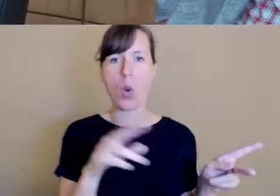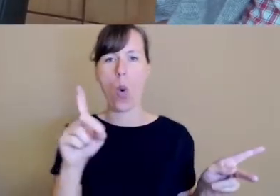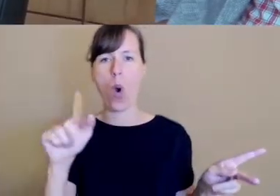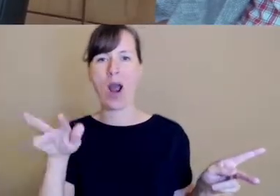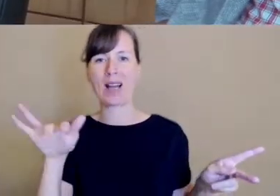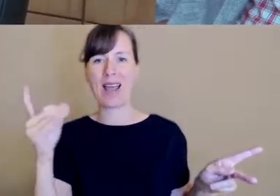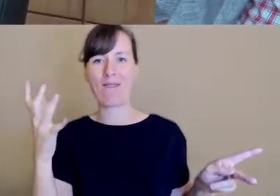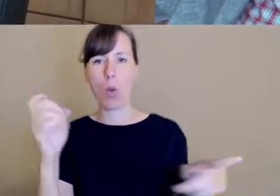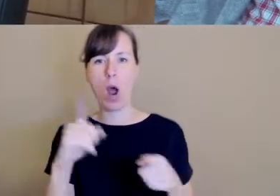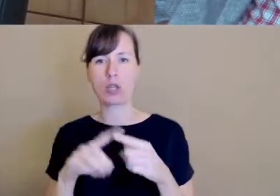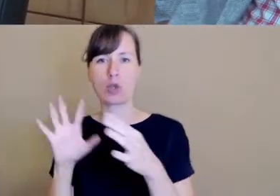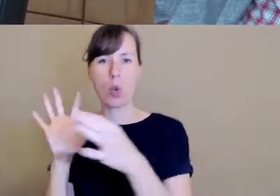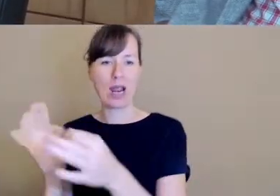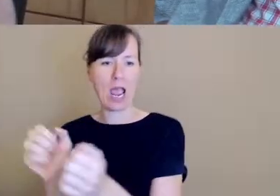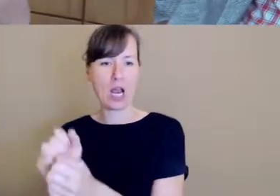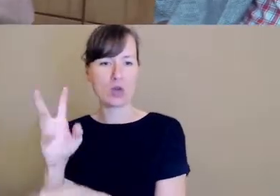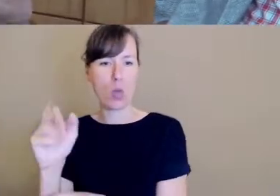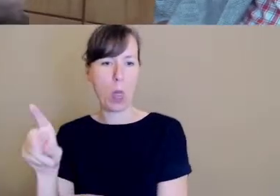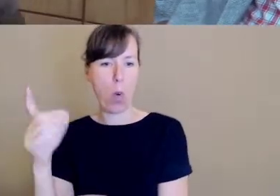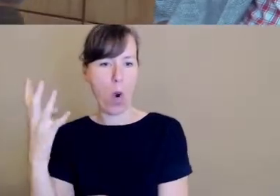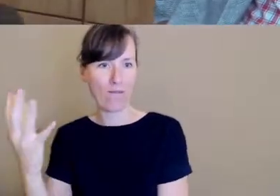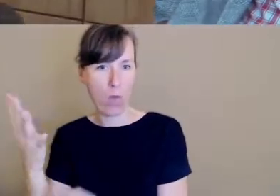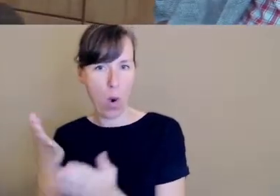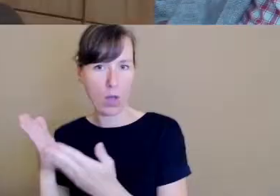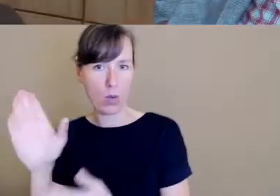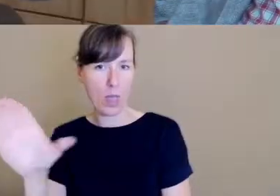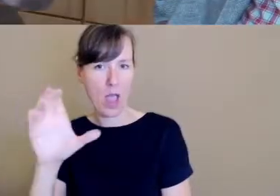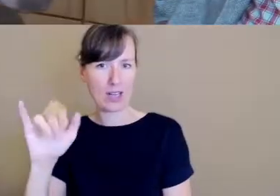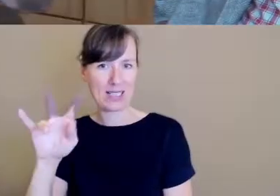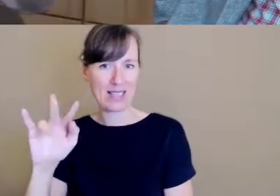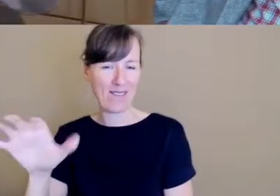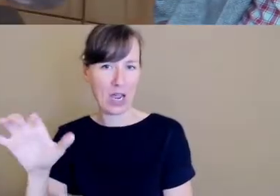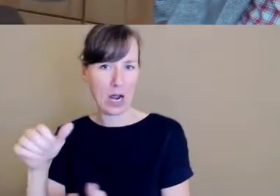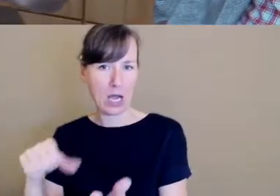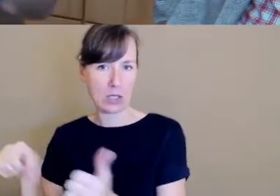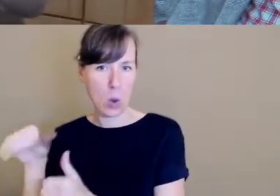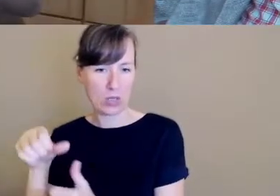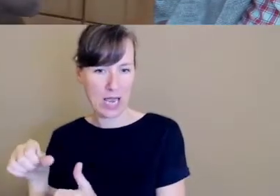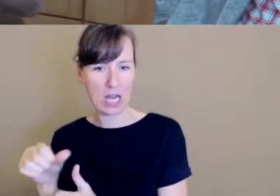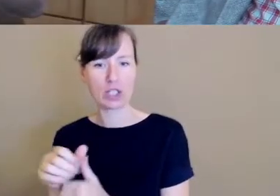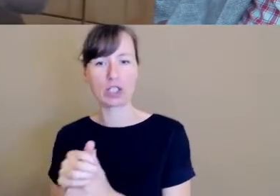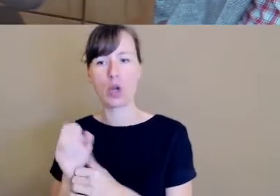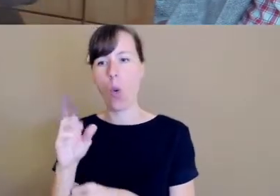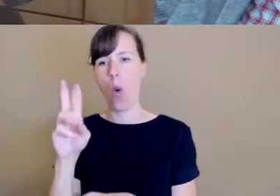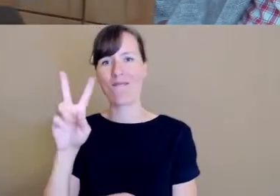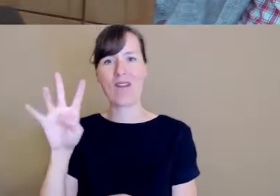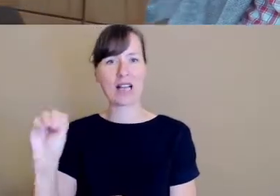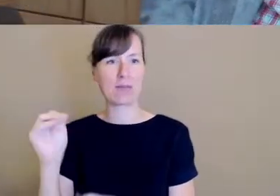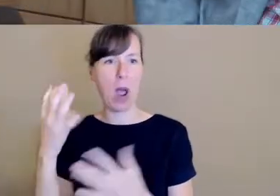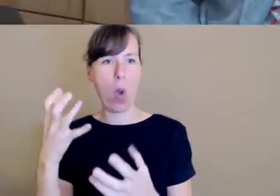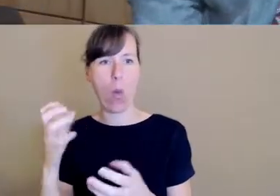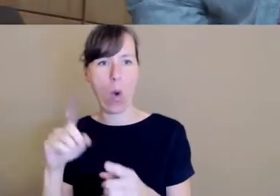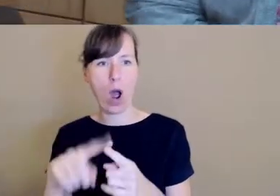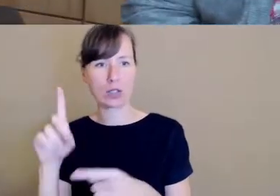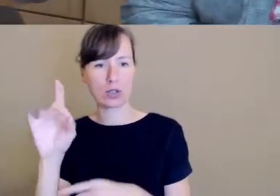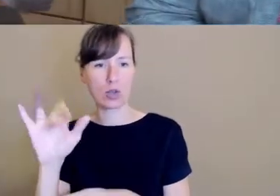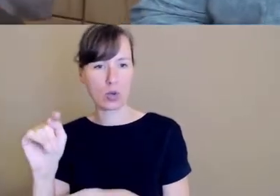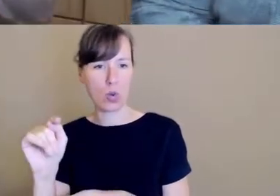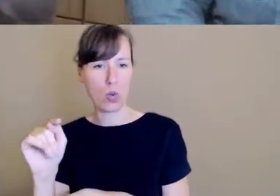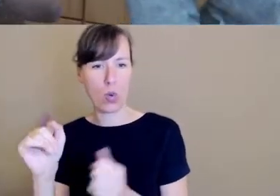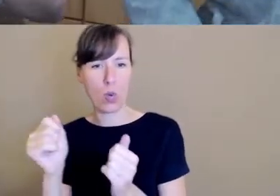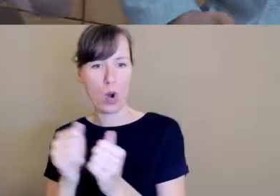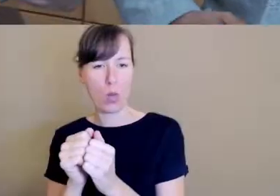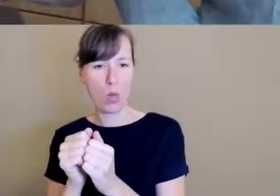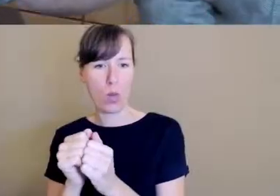with Ward 4 through their civic association, or if, the vice mayor wants to do it with,